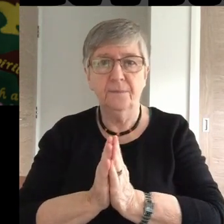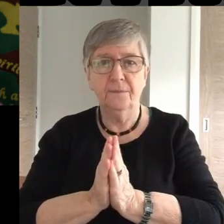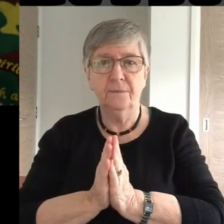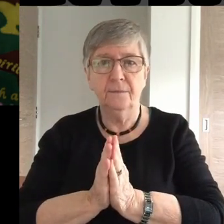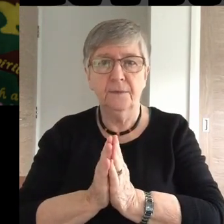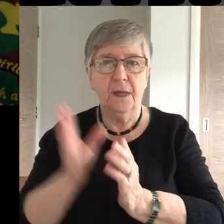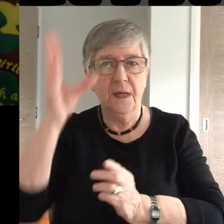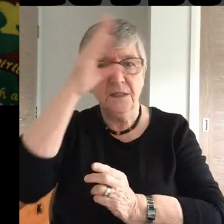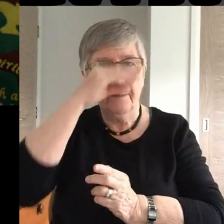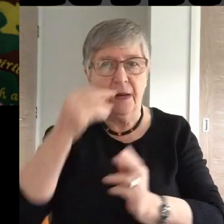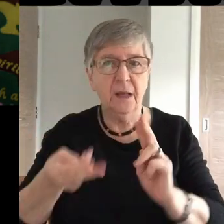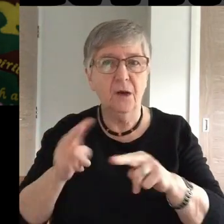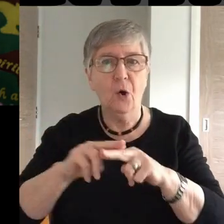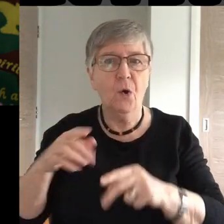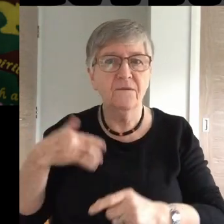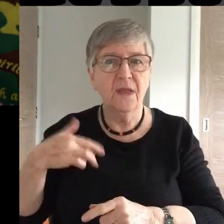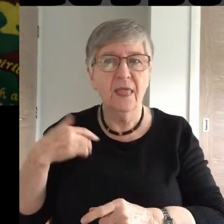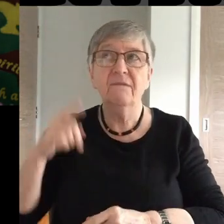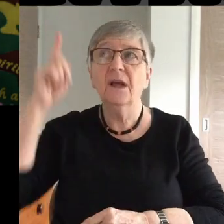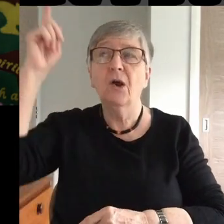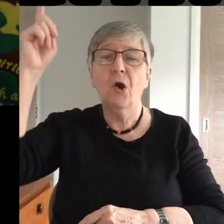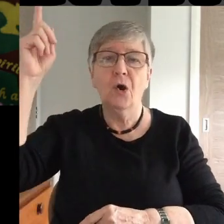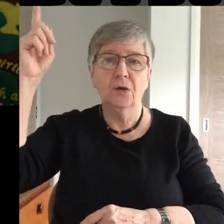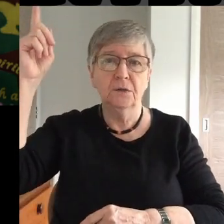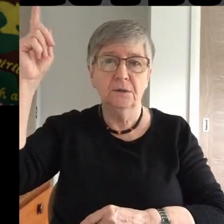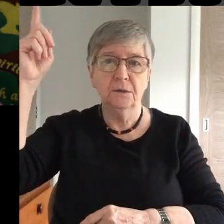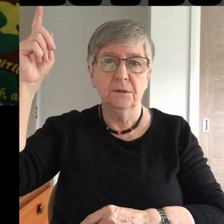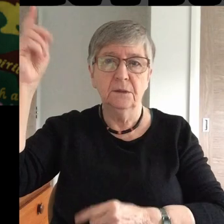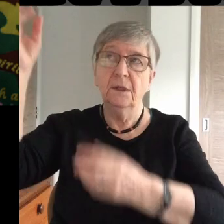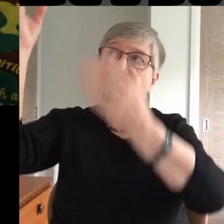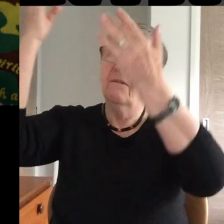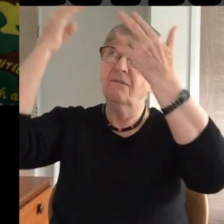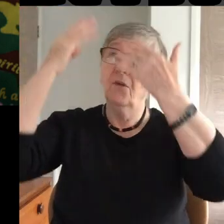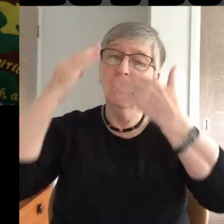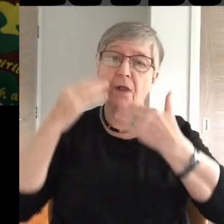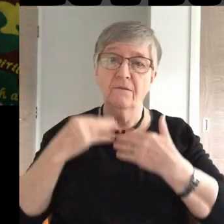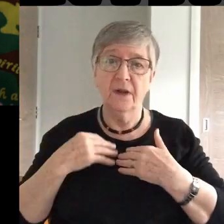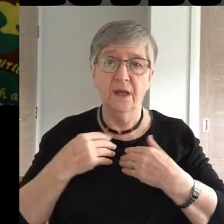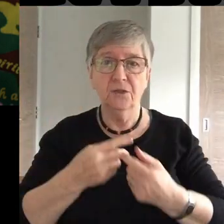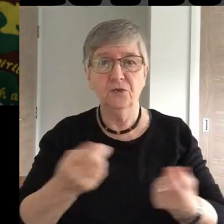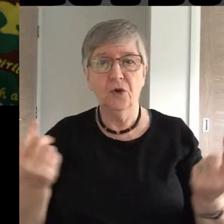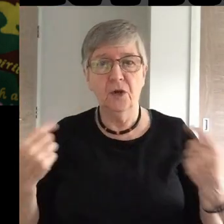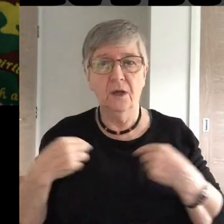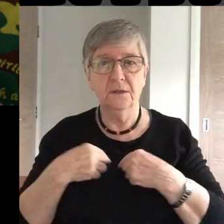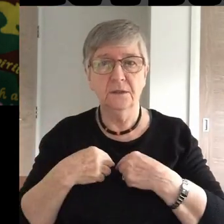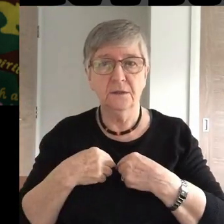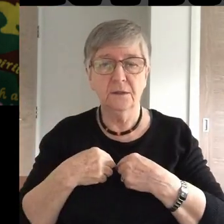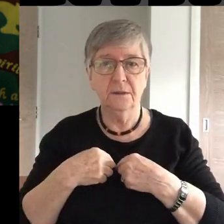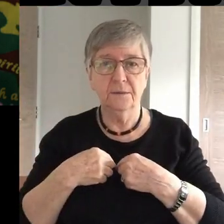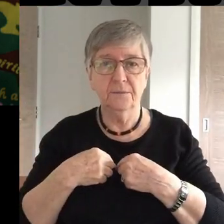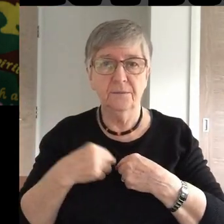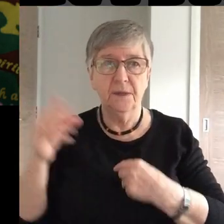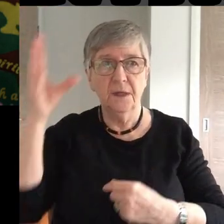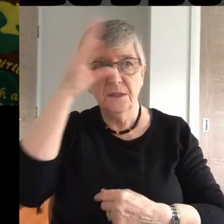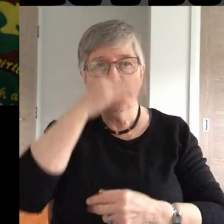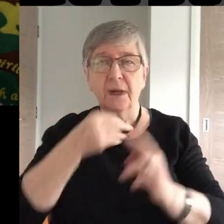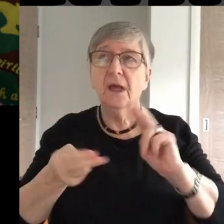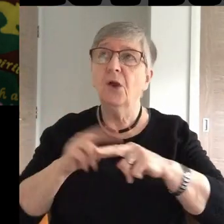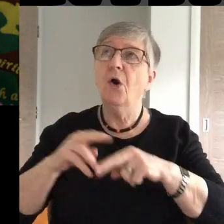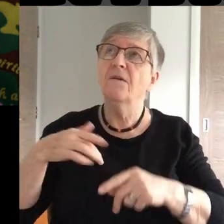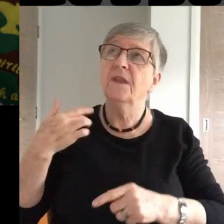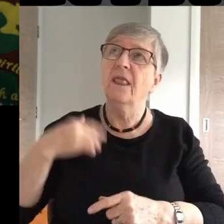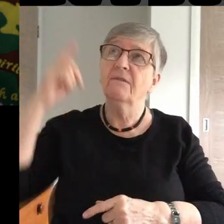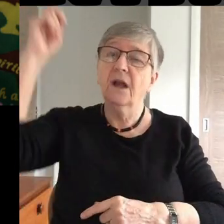Spirit of the living God, fall afresh on us. Spirit of the